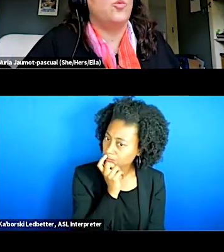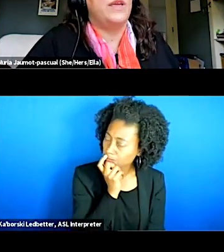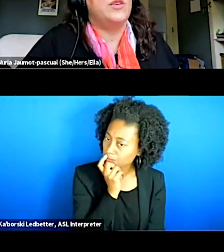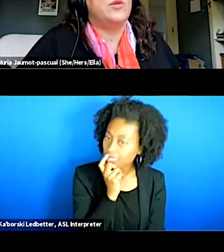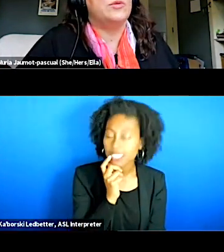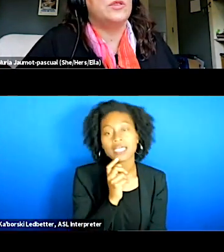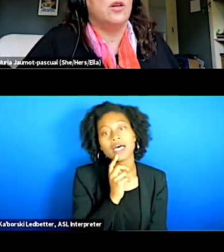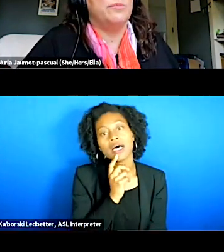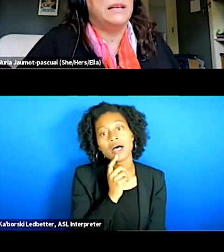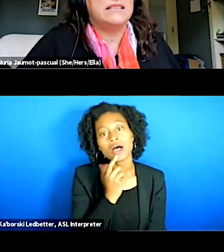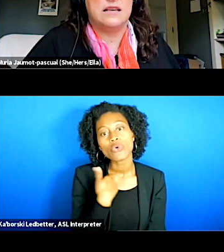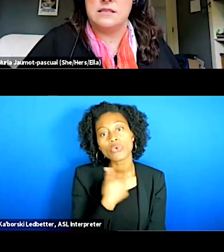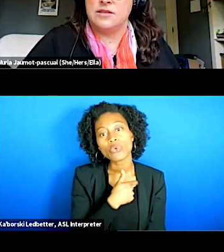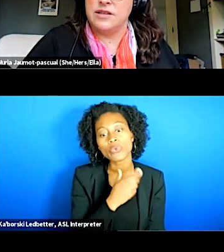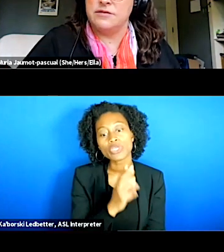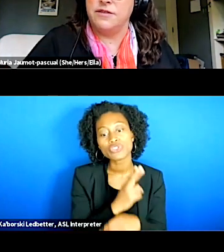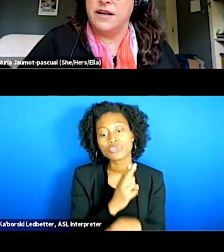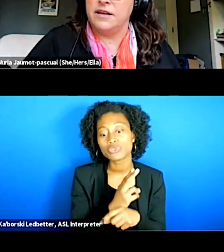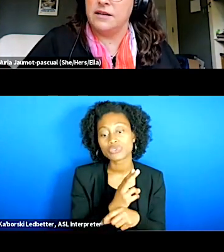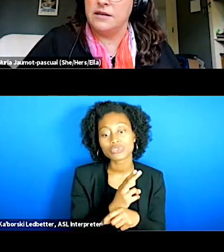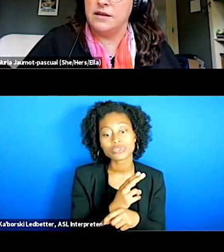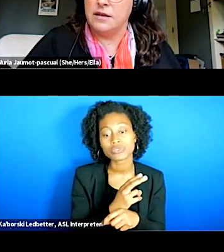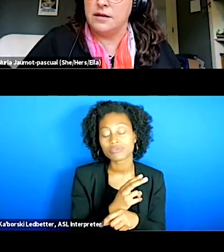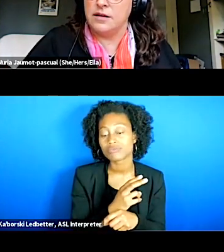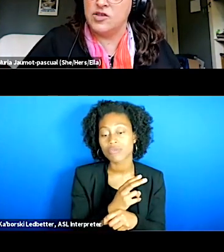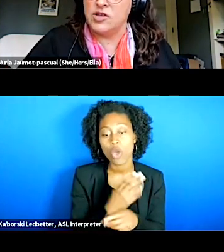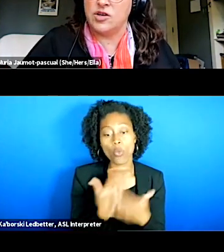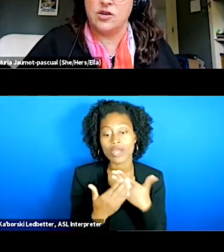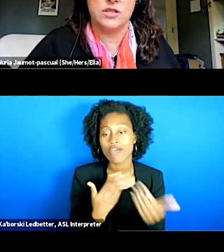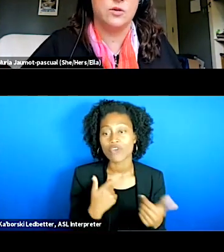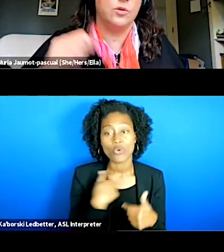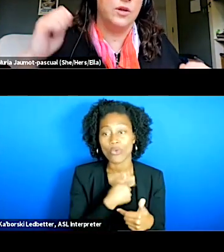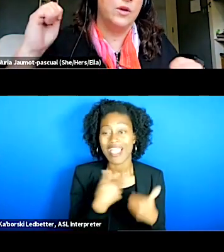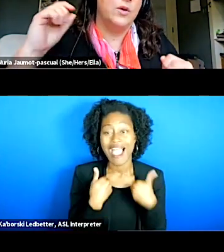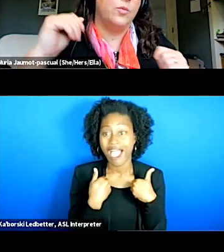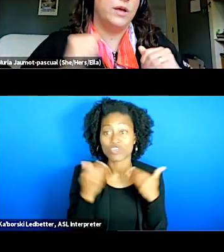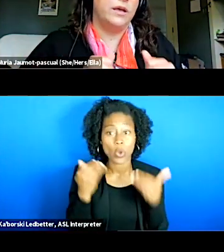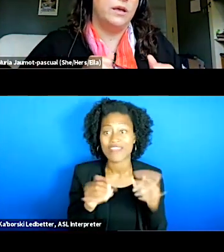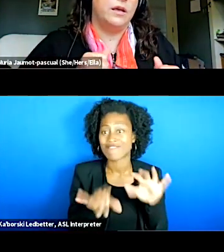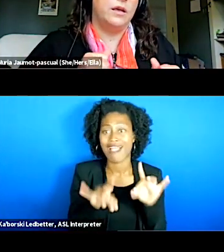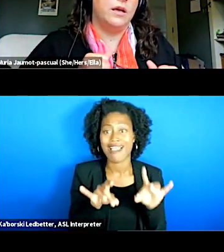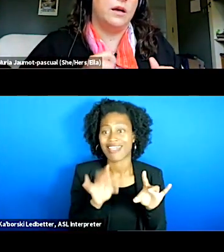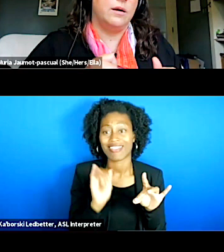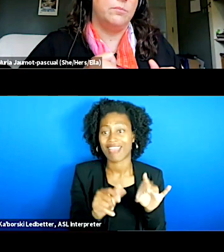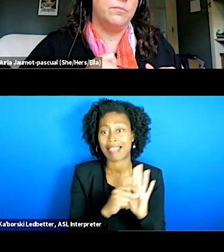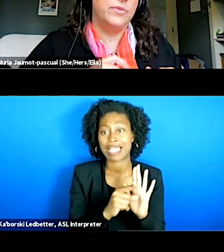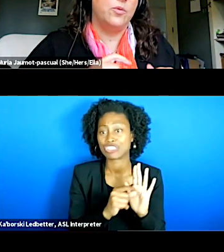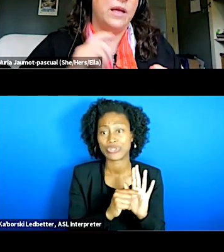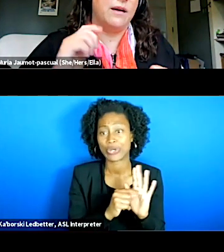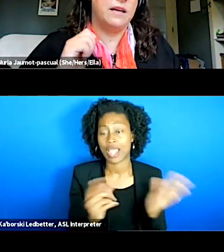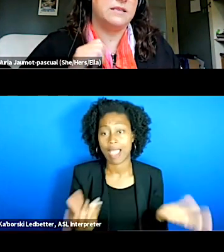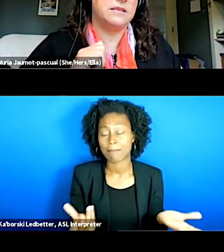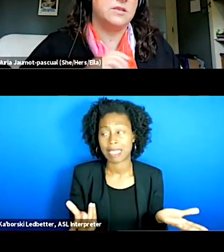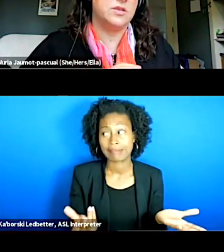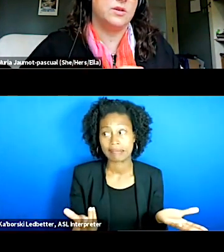So we use all means necessary to find the literature. So we